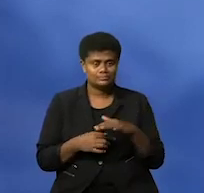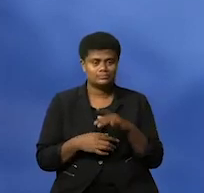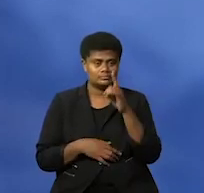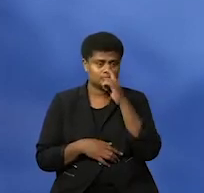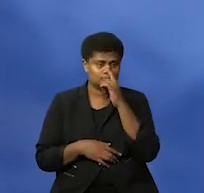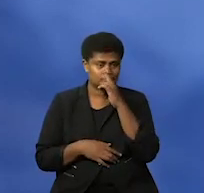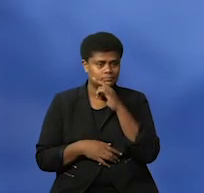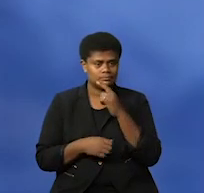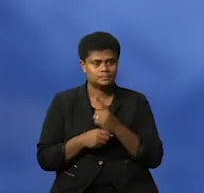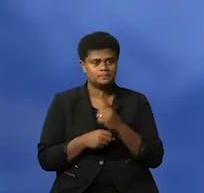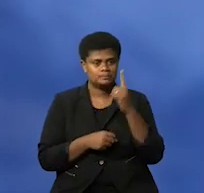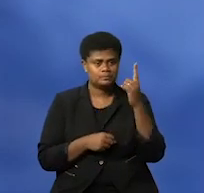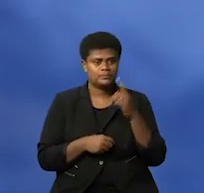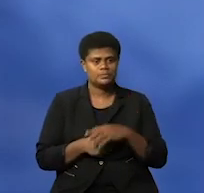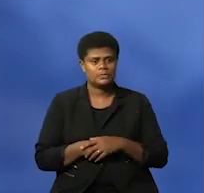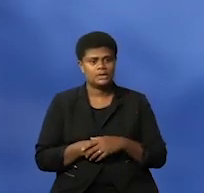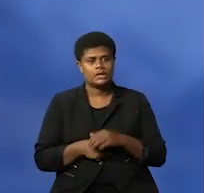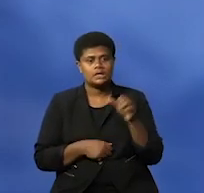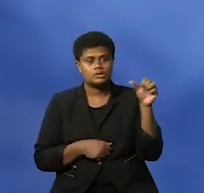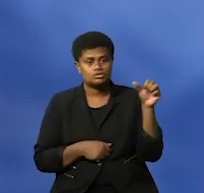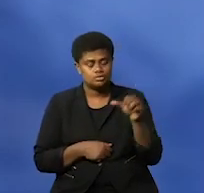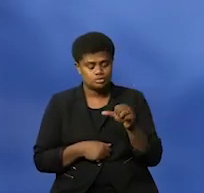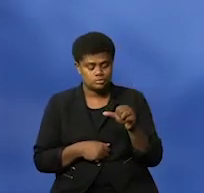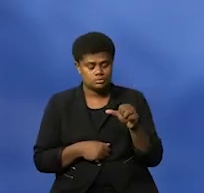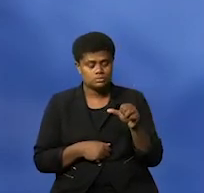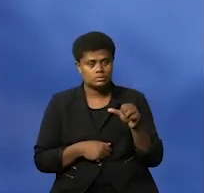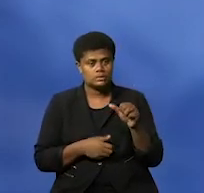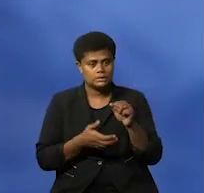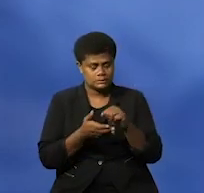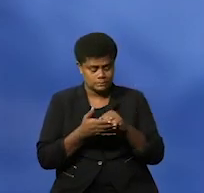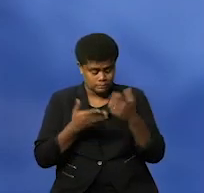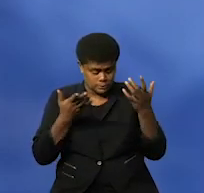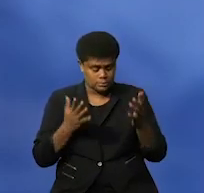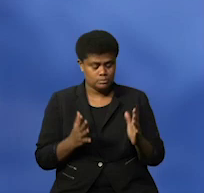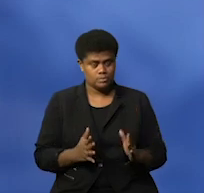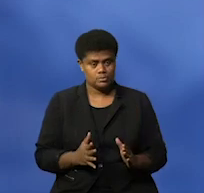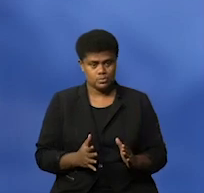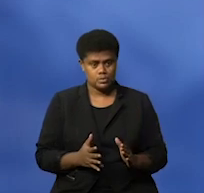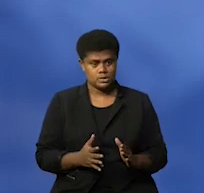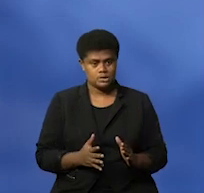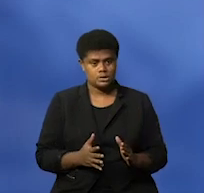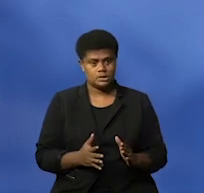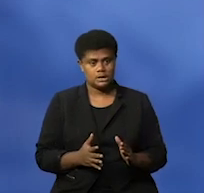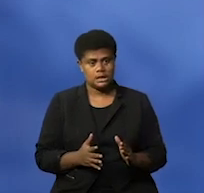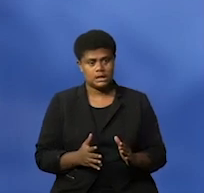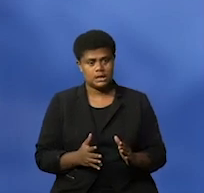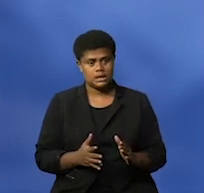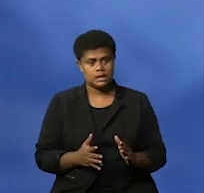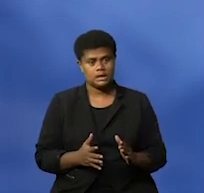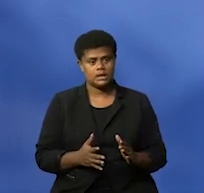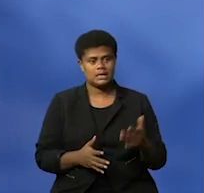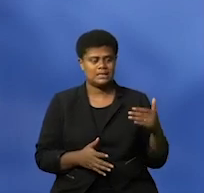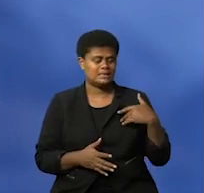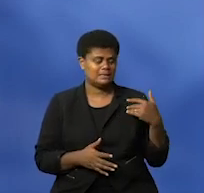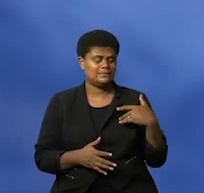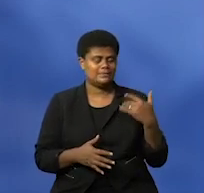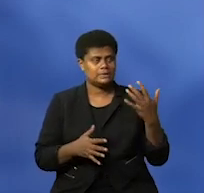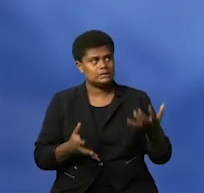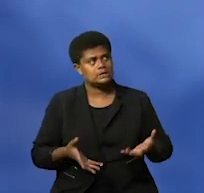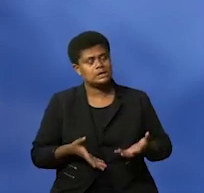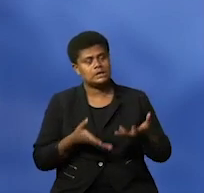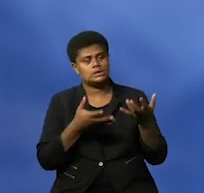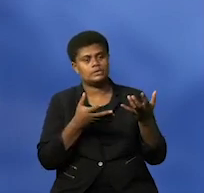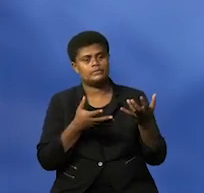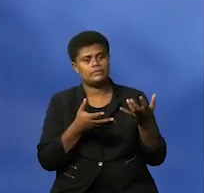God, that you present your bodies as a living sacrifice, holy, acceptable to God, which